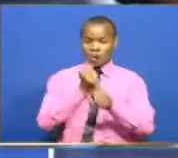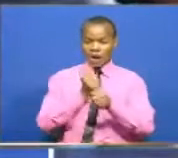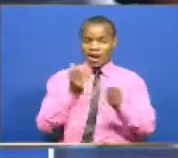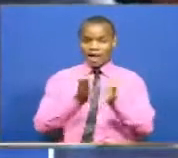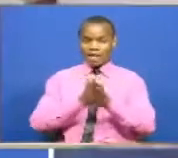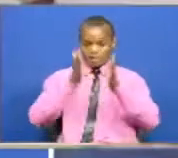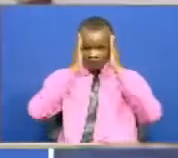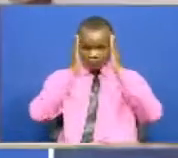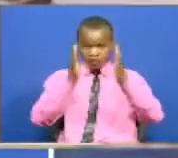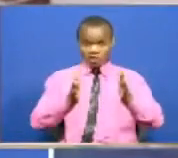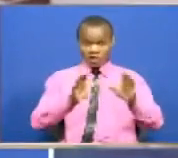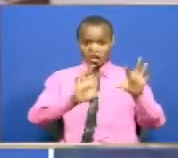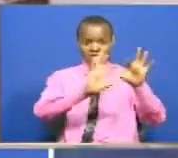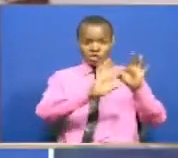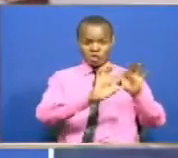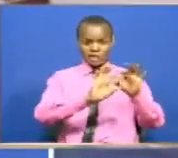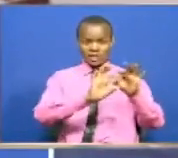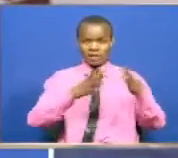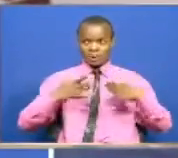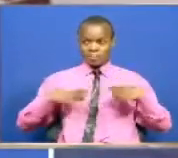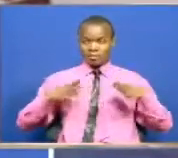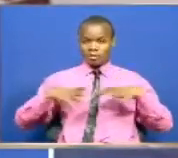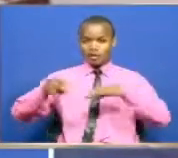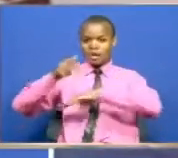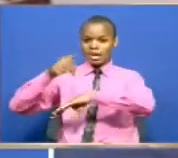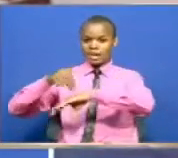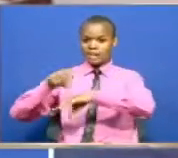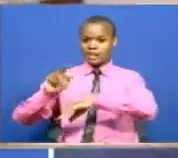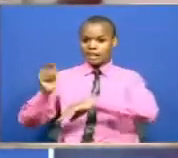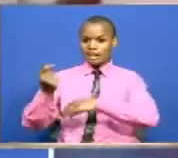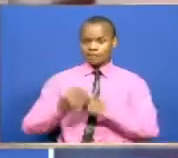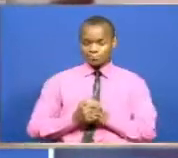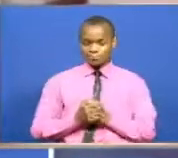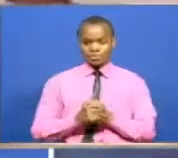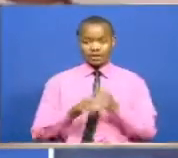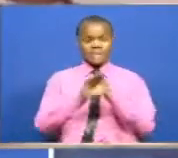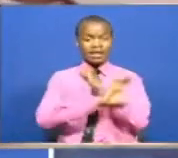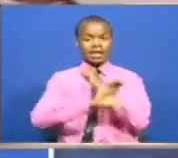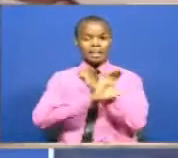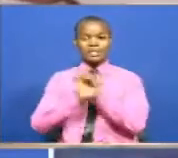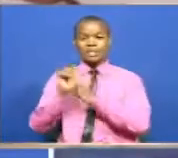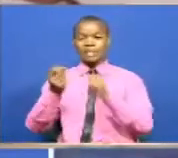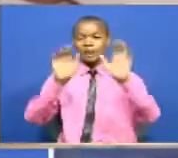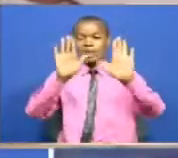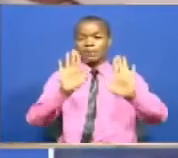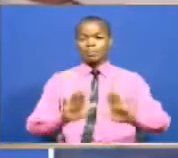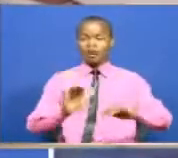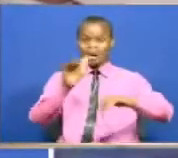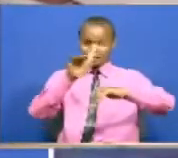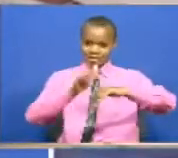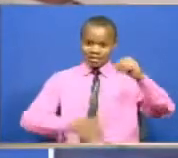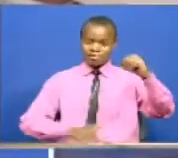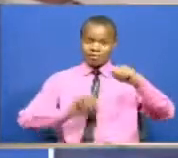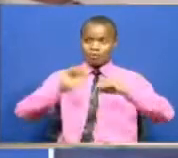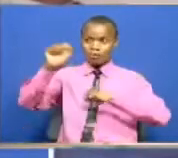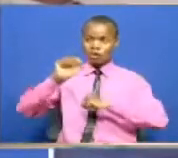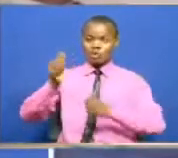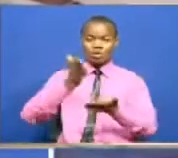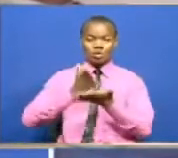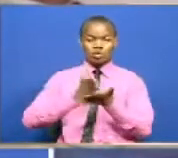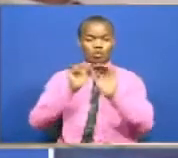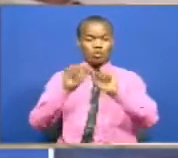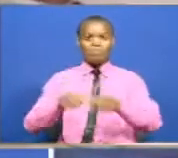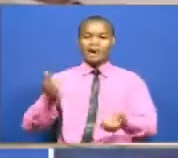the nation. This country is greater than the hustler nation, than the dynasties. I can repeat that